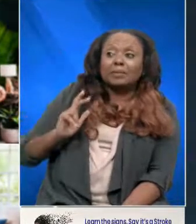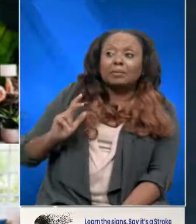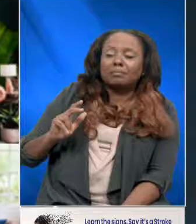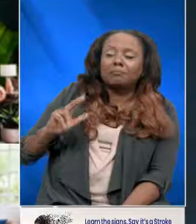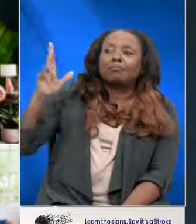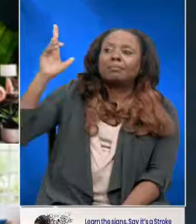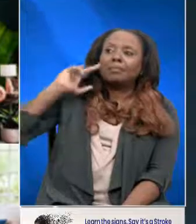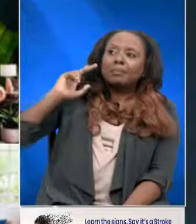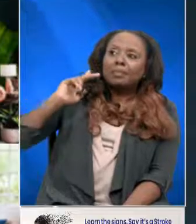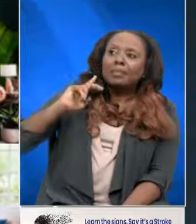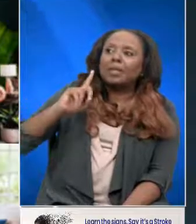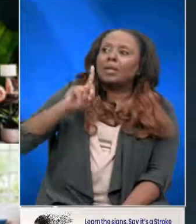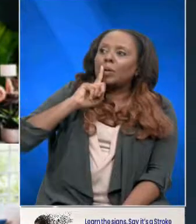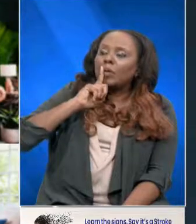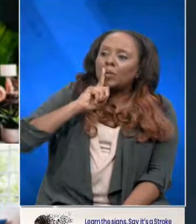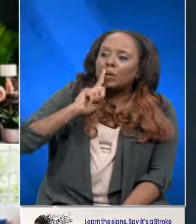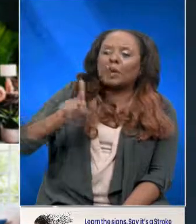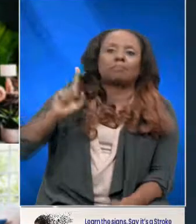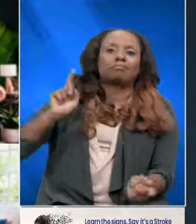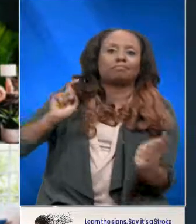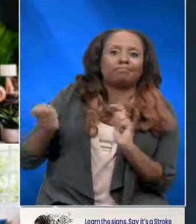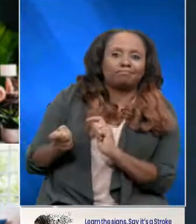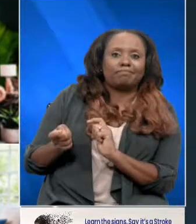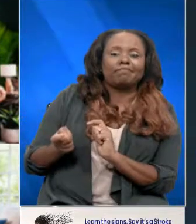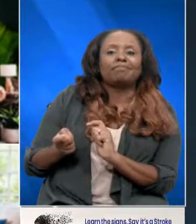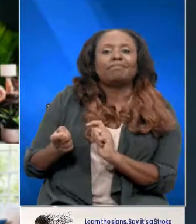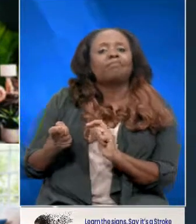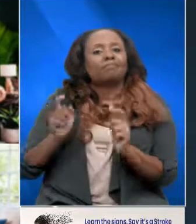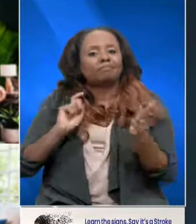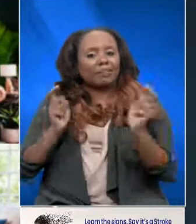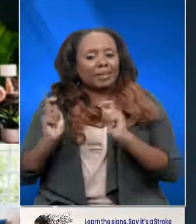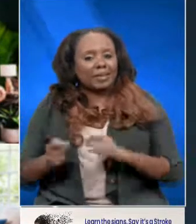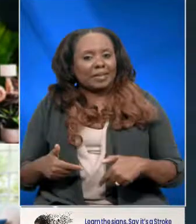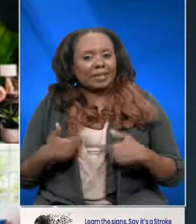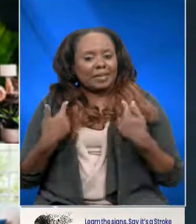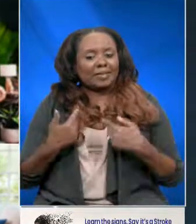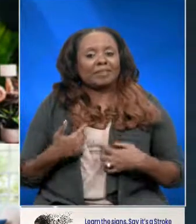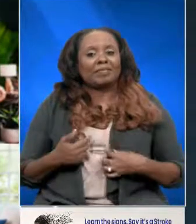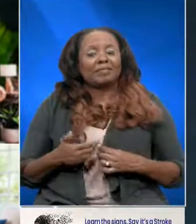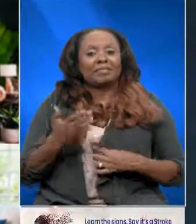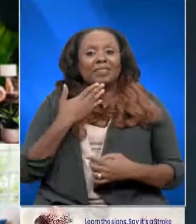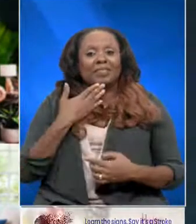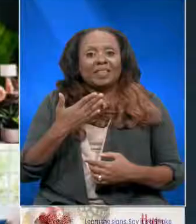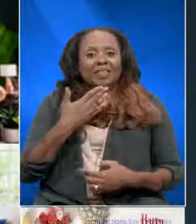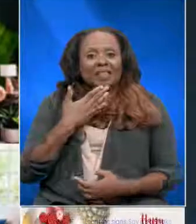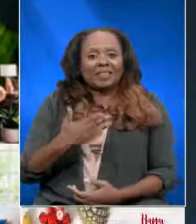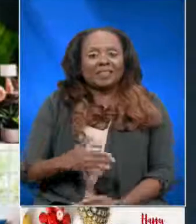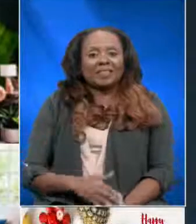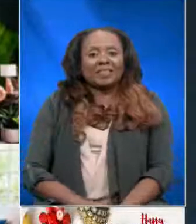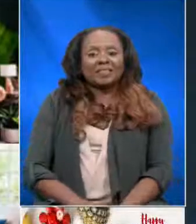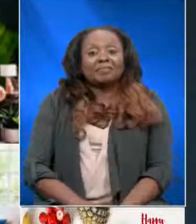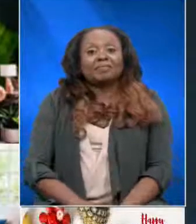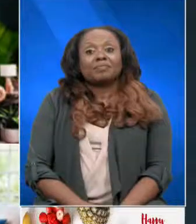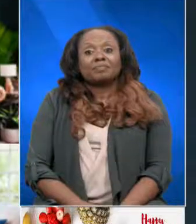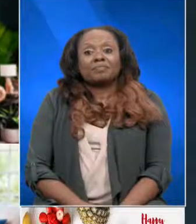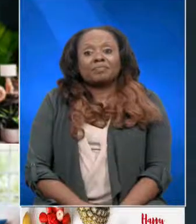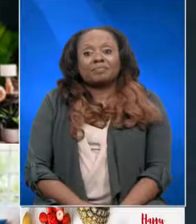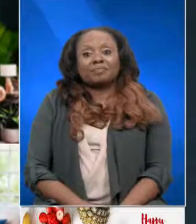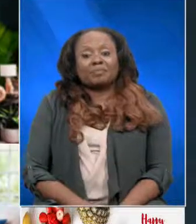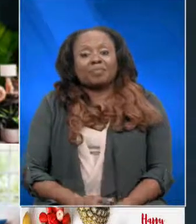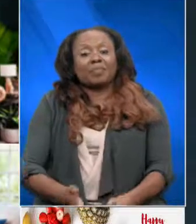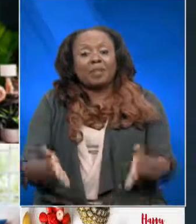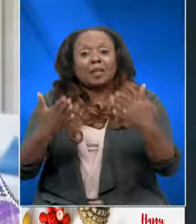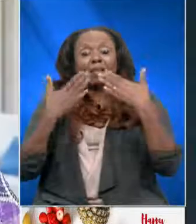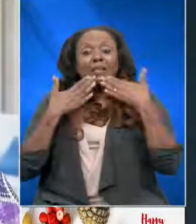and will take heart, and will definitely try to make some change. Thank you. And thank you for